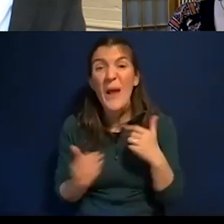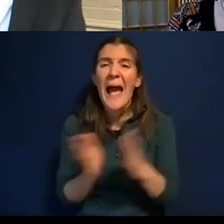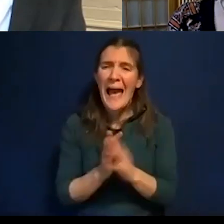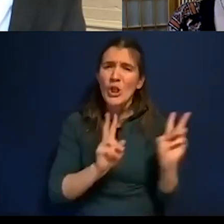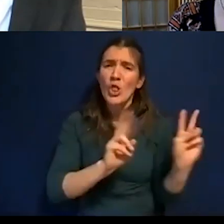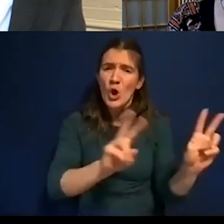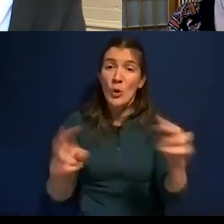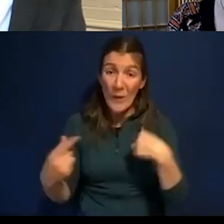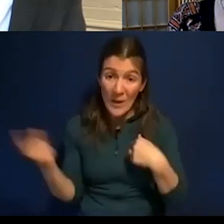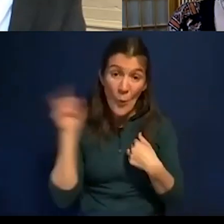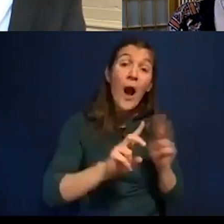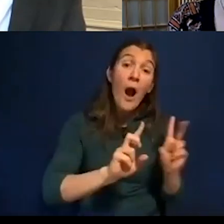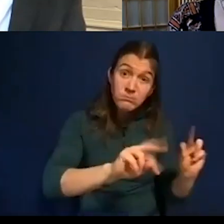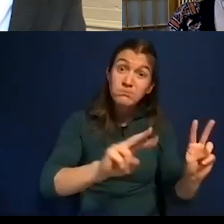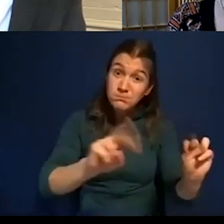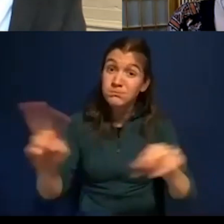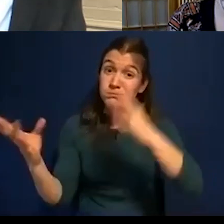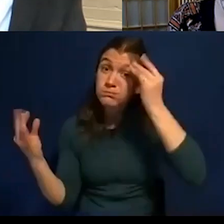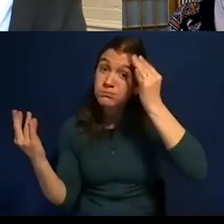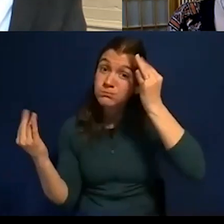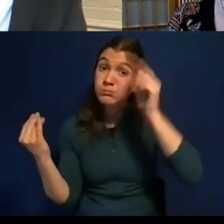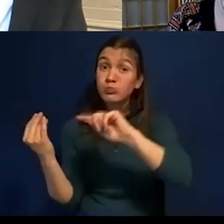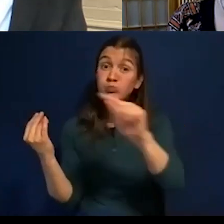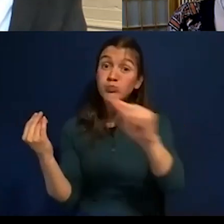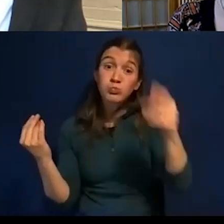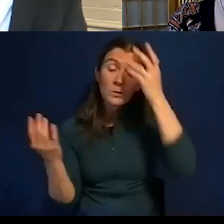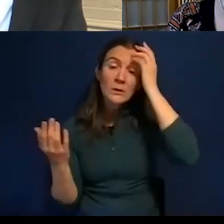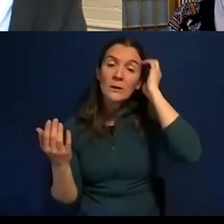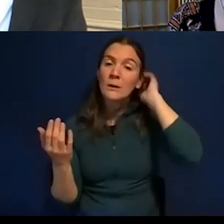together consider a few other sites. They were